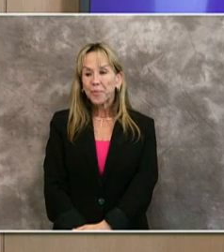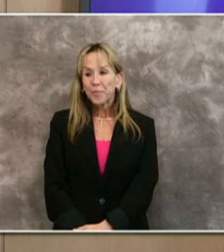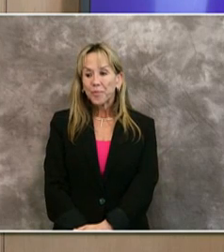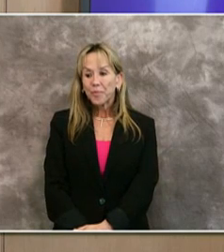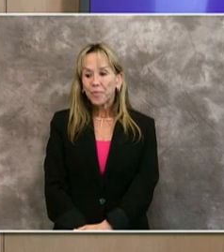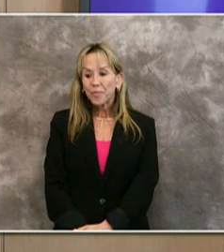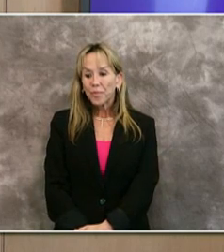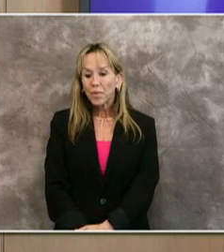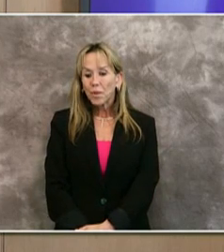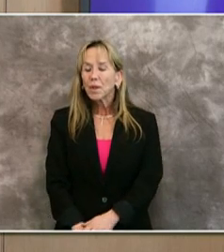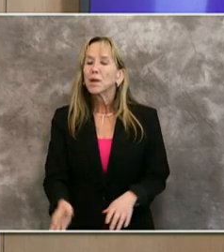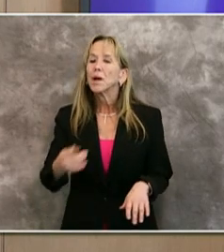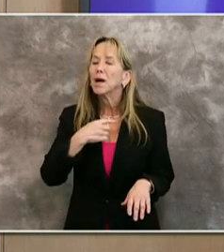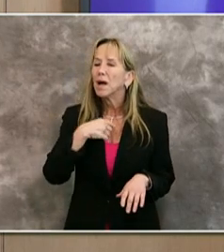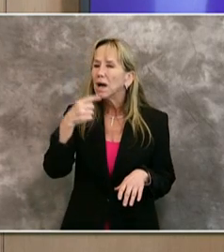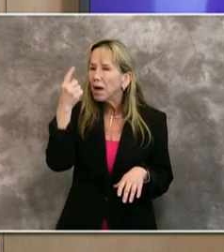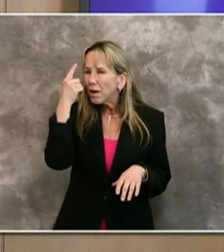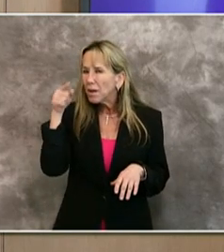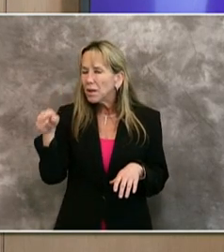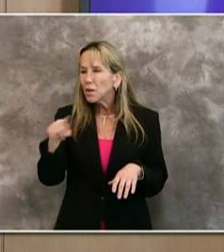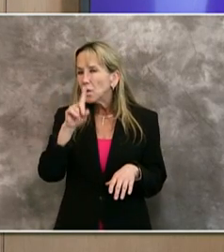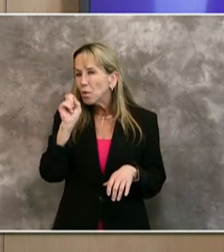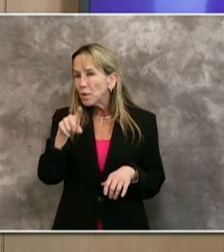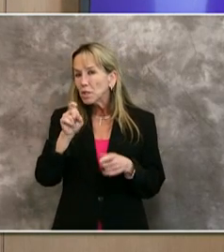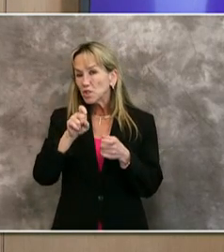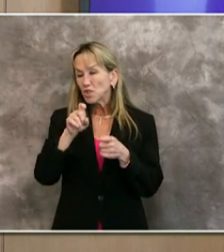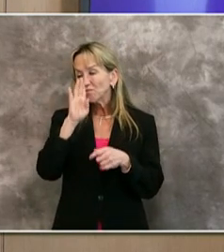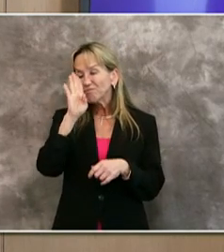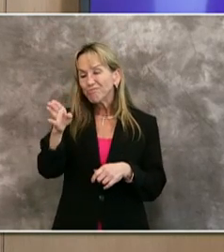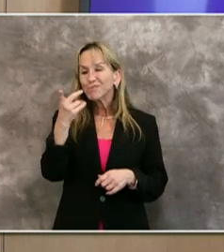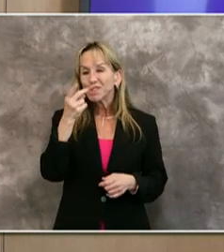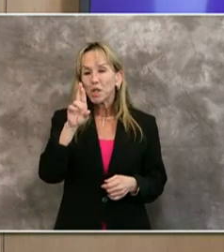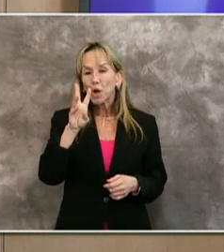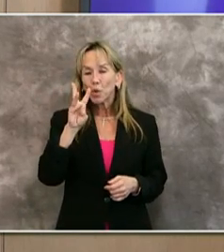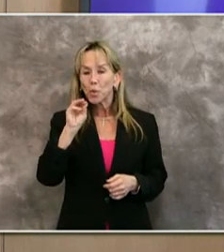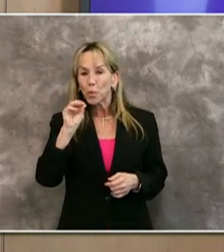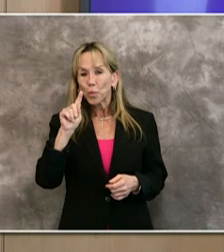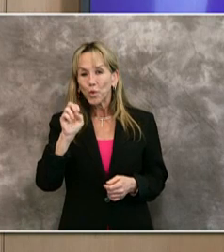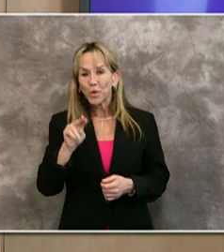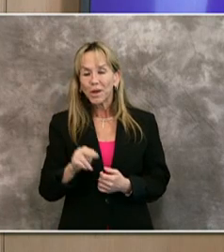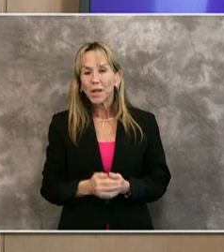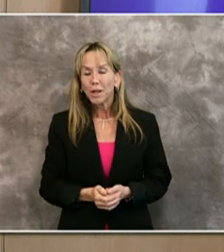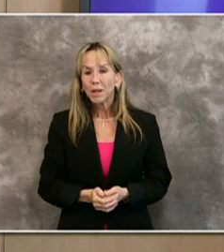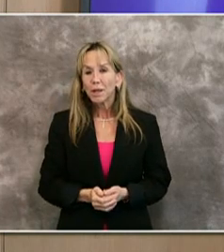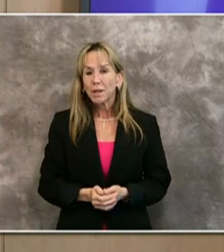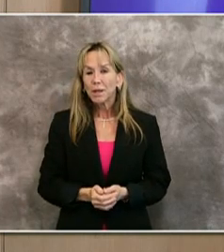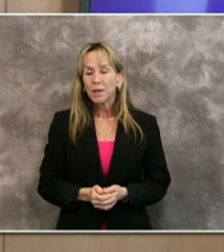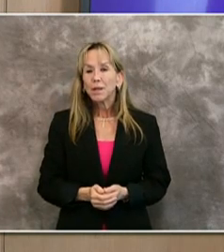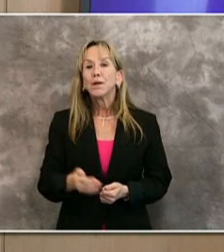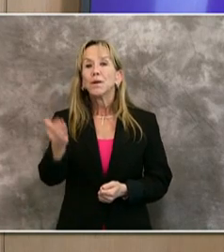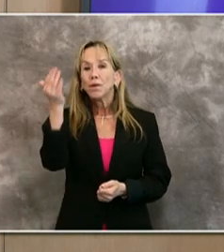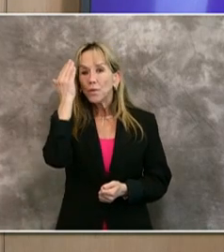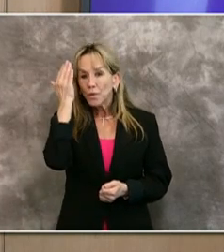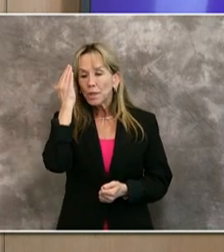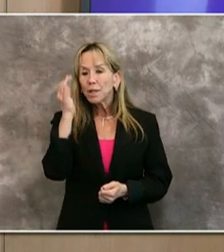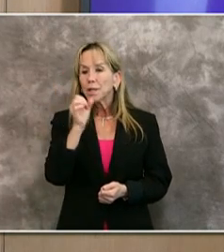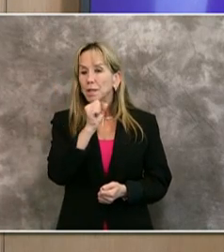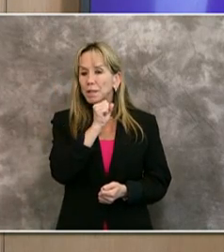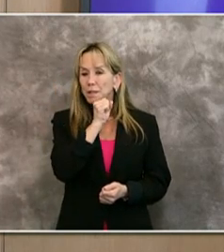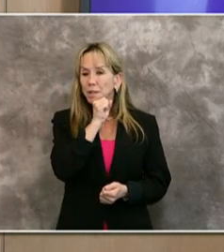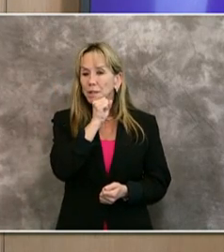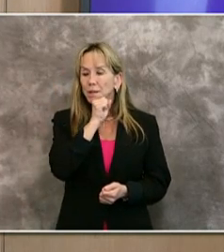Yes, I believe this question would probably be directed to Dr. Wooten. We know that seniors have been told to